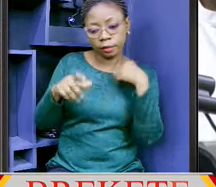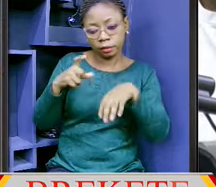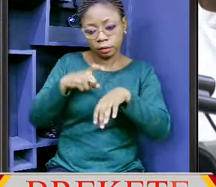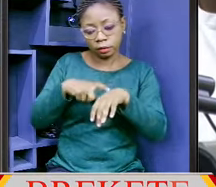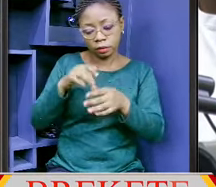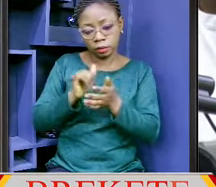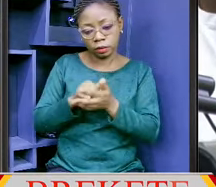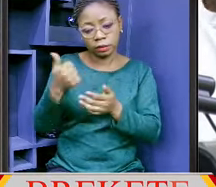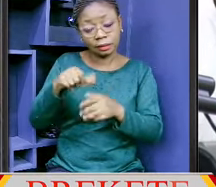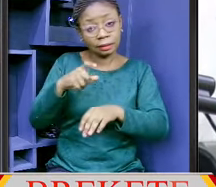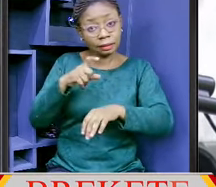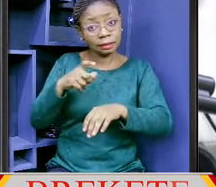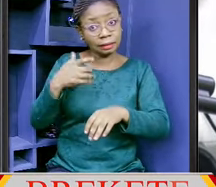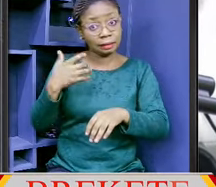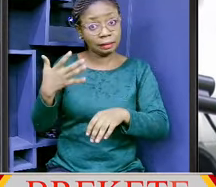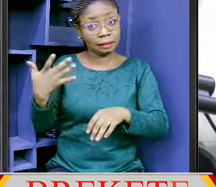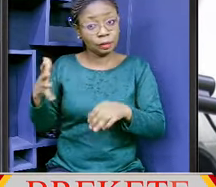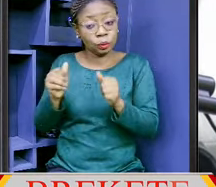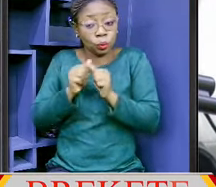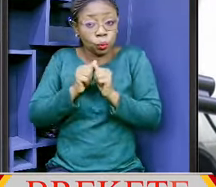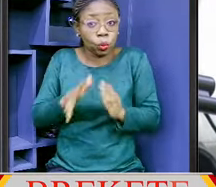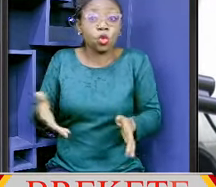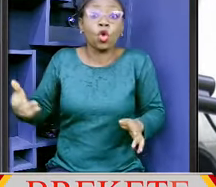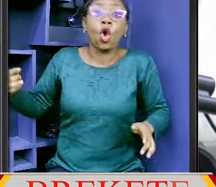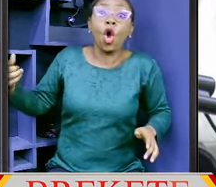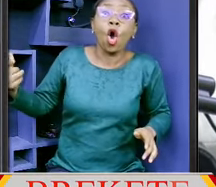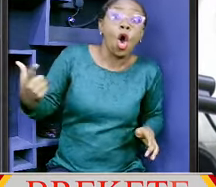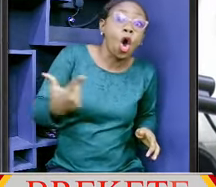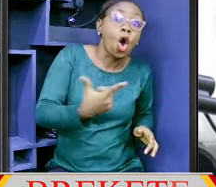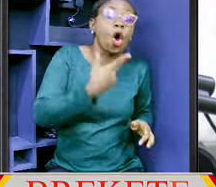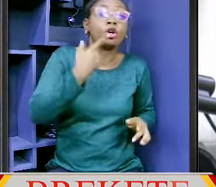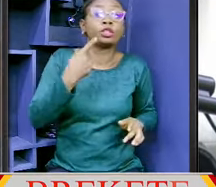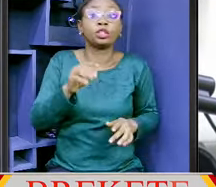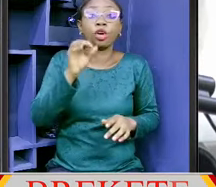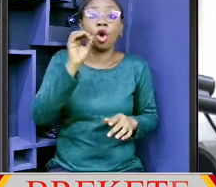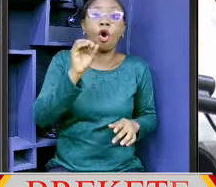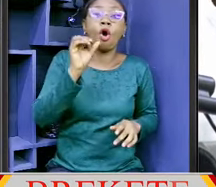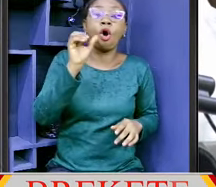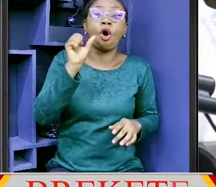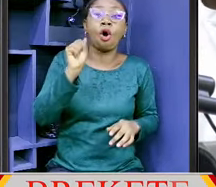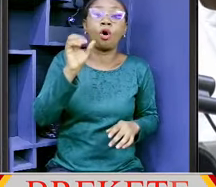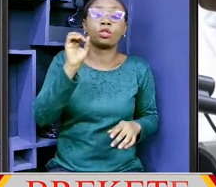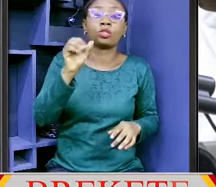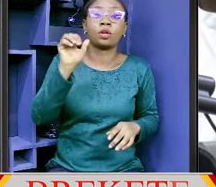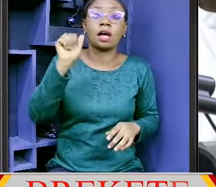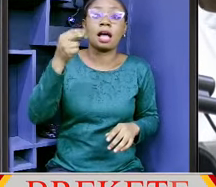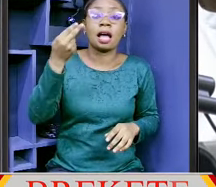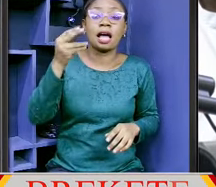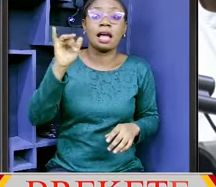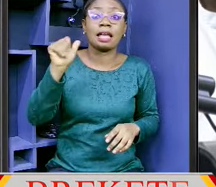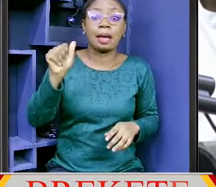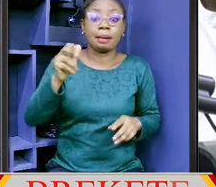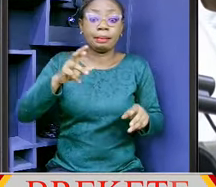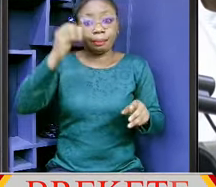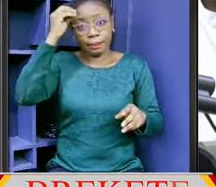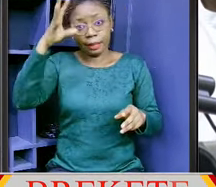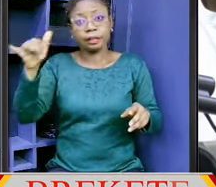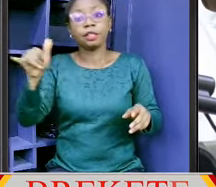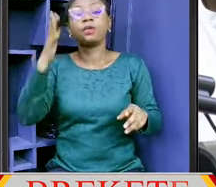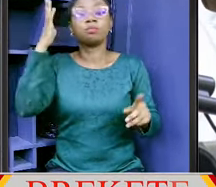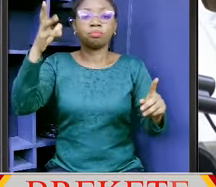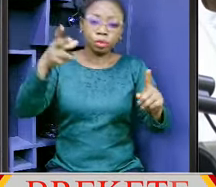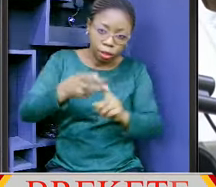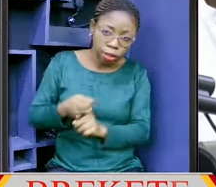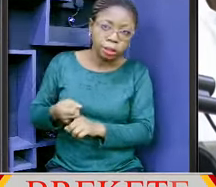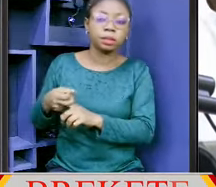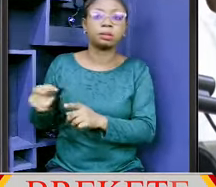Anytime where anything lost, all the also here guys, they will arrest all of them. That the one day prison now. Settle, go open